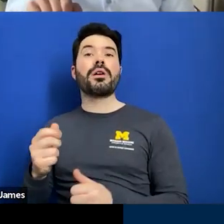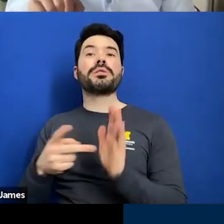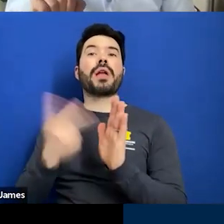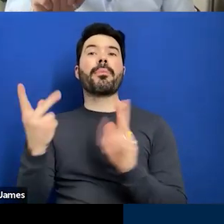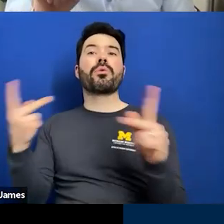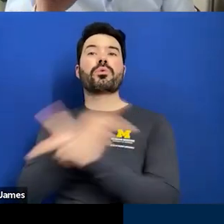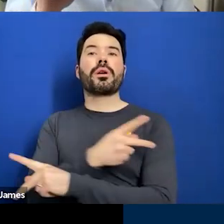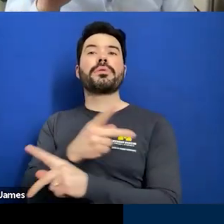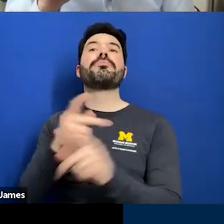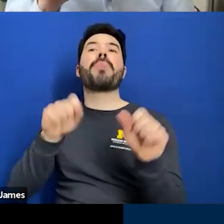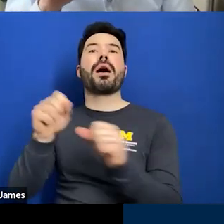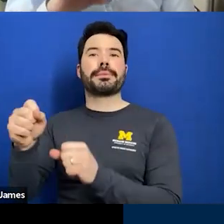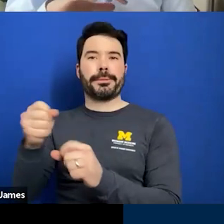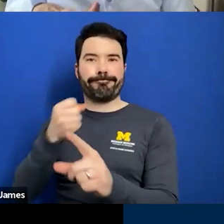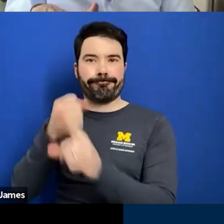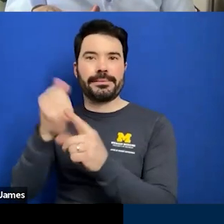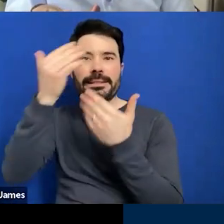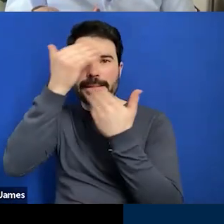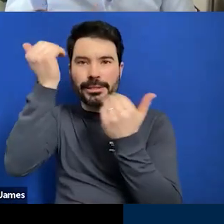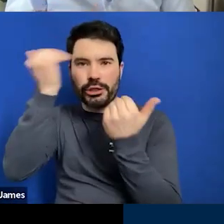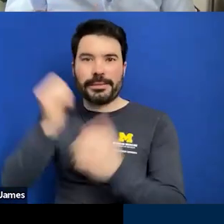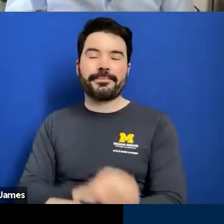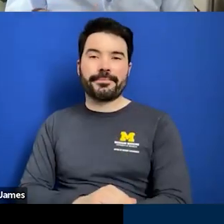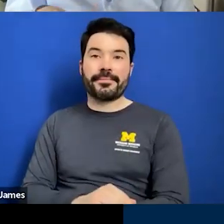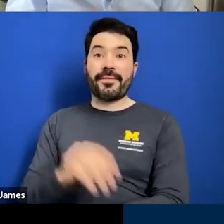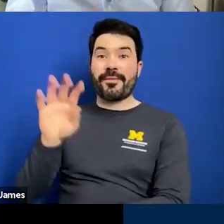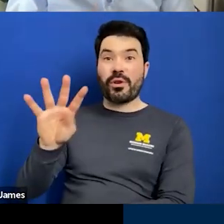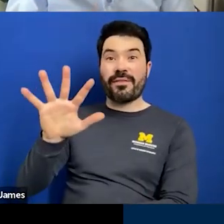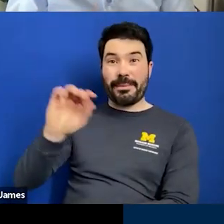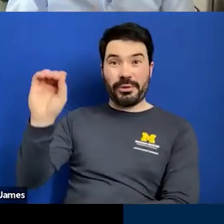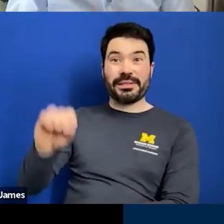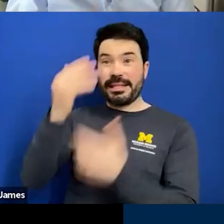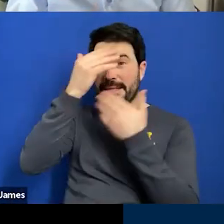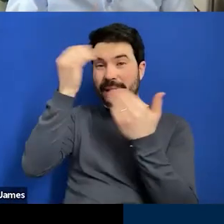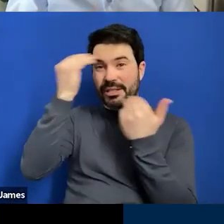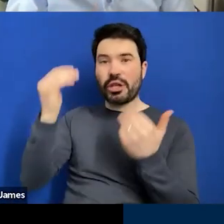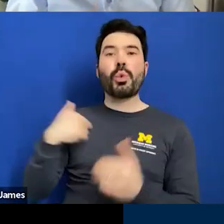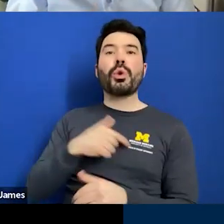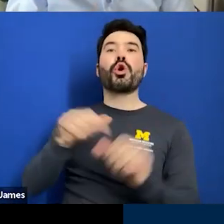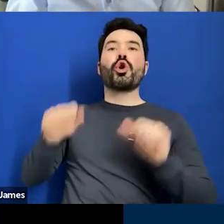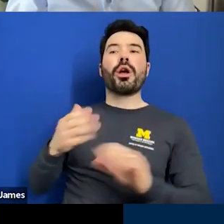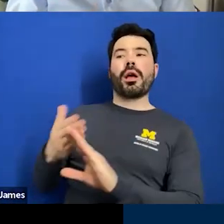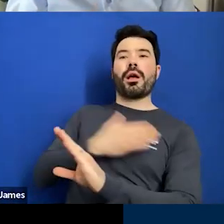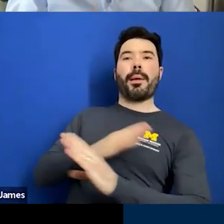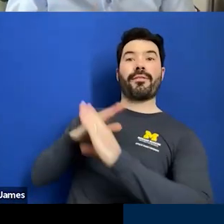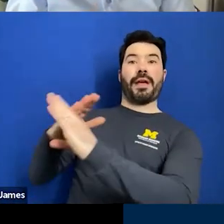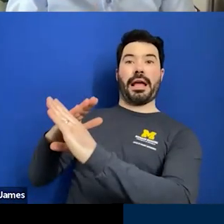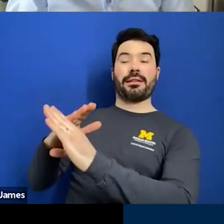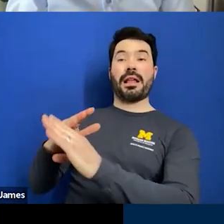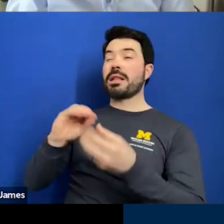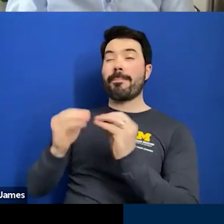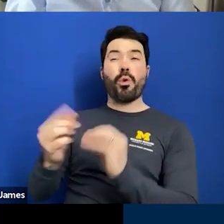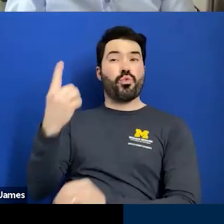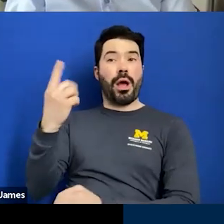loss. And 45% of dementia cases are thought to be preventable, and hearing loss is the #1 modifiable risk